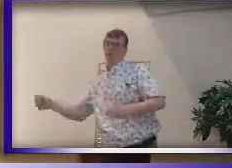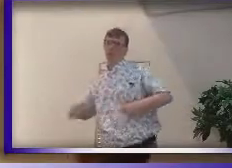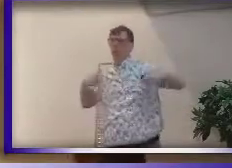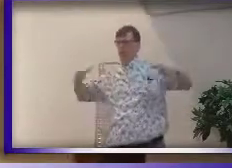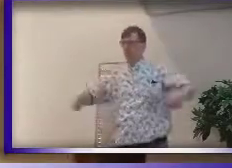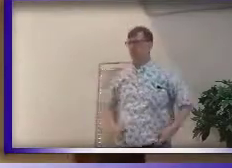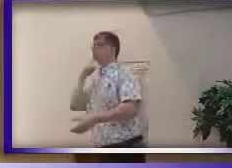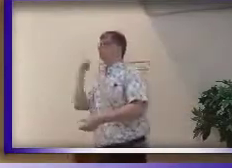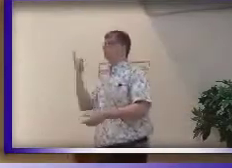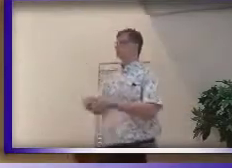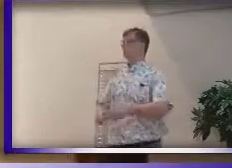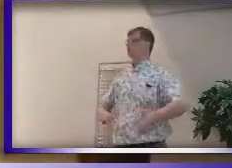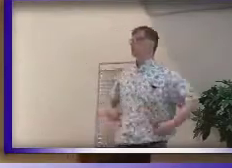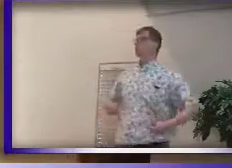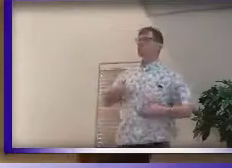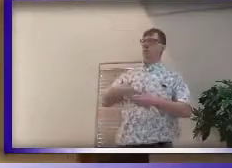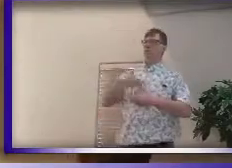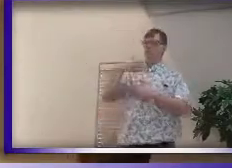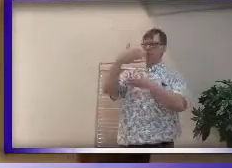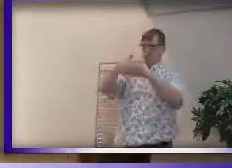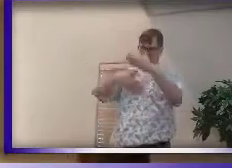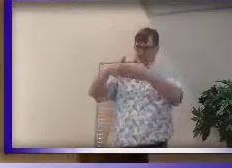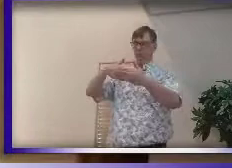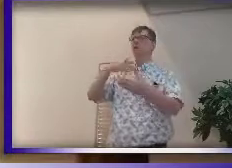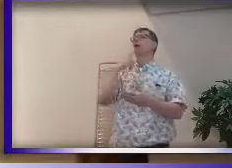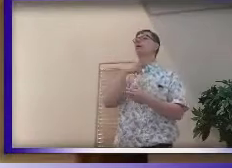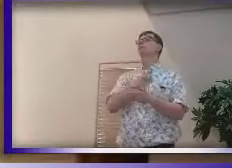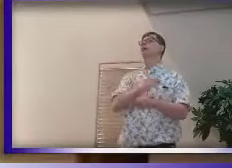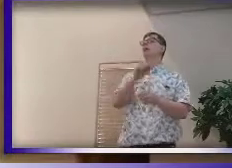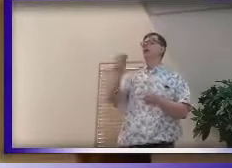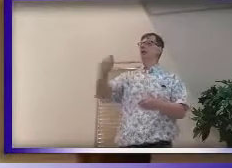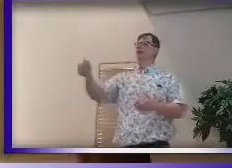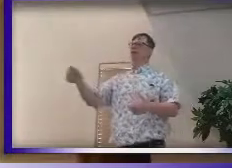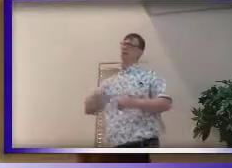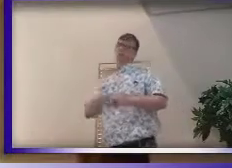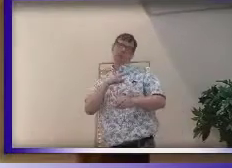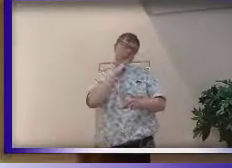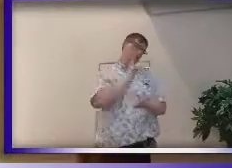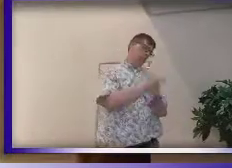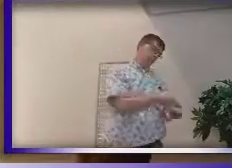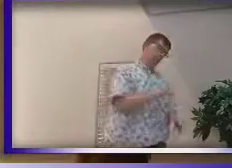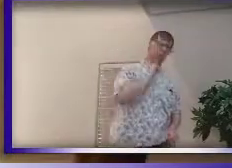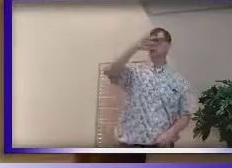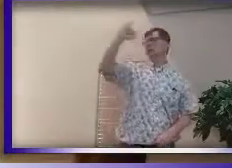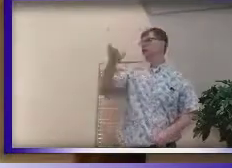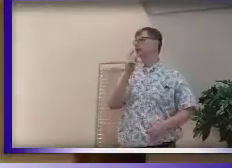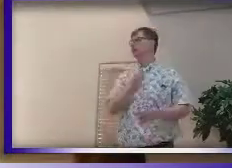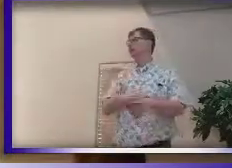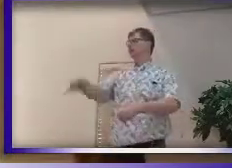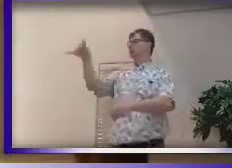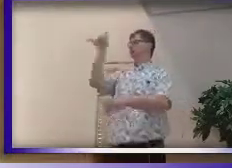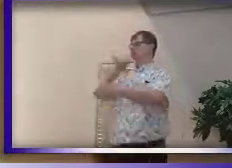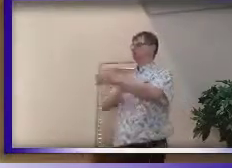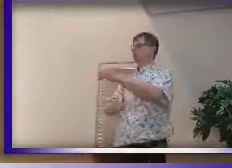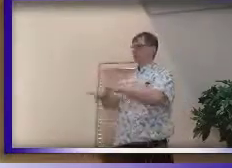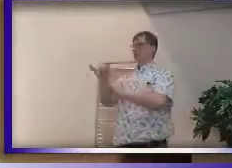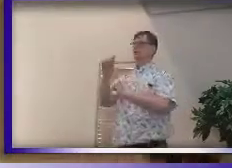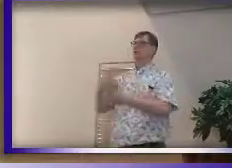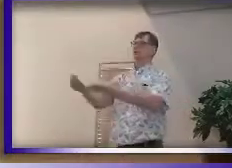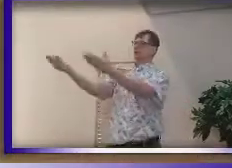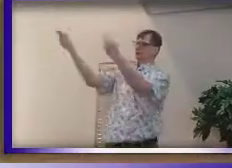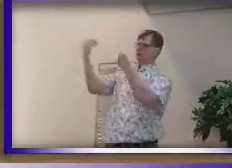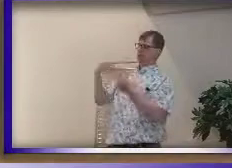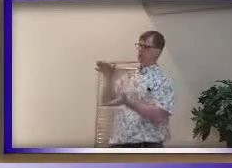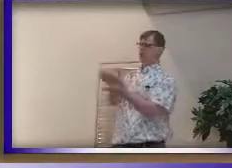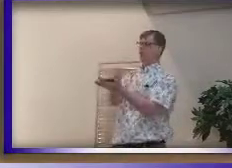everybody that you are in front of every week. If you really want to go deep, take classes. If you really